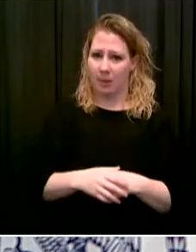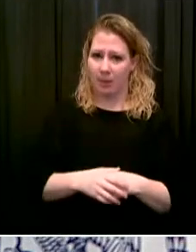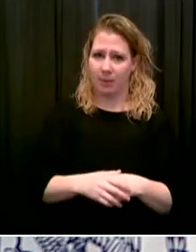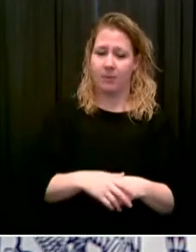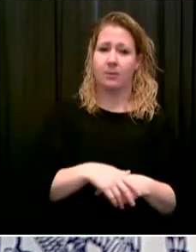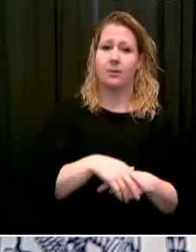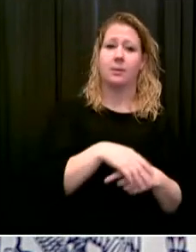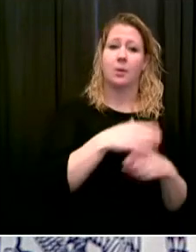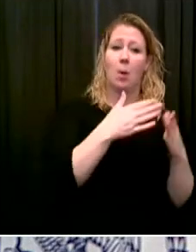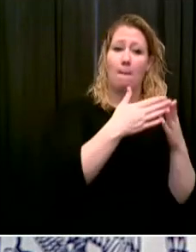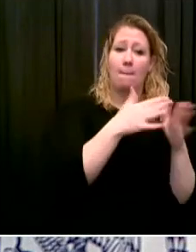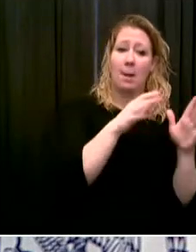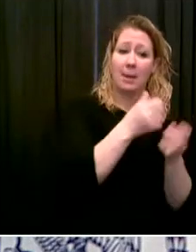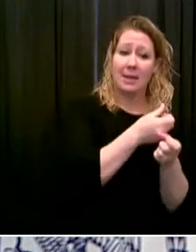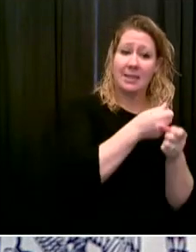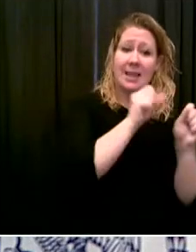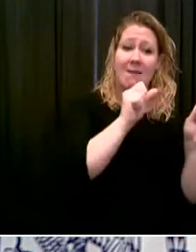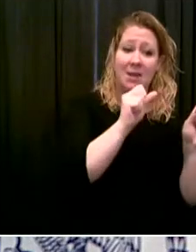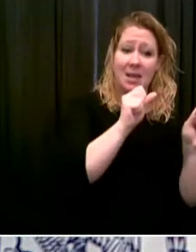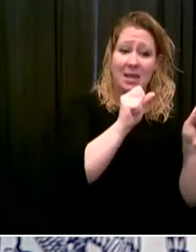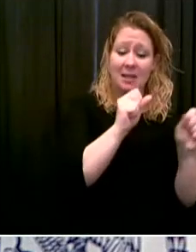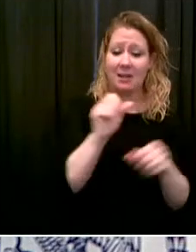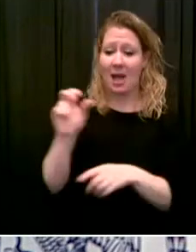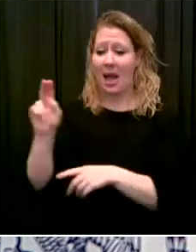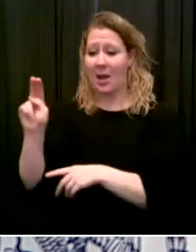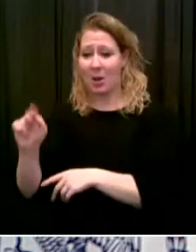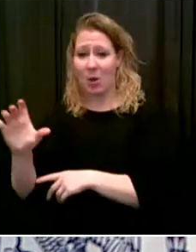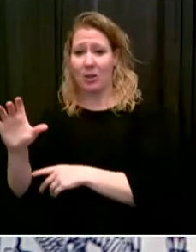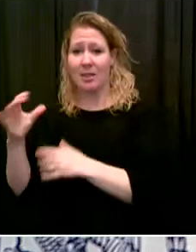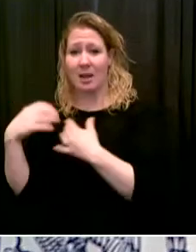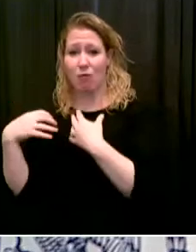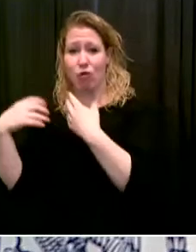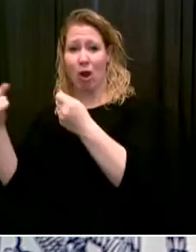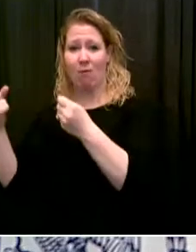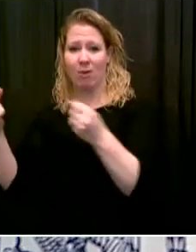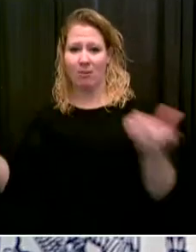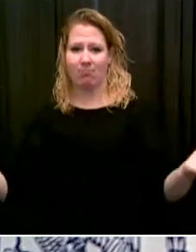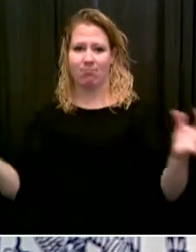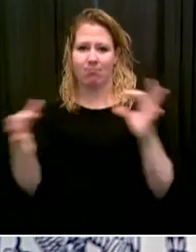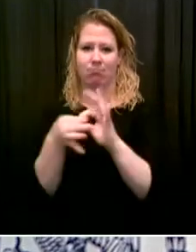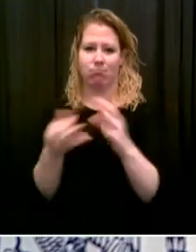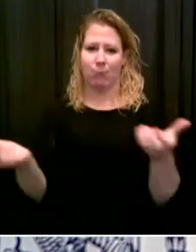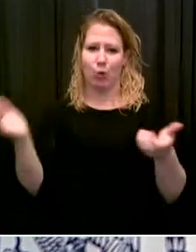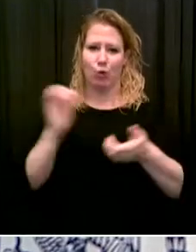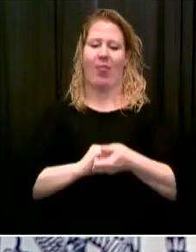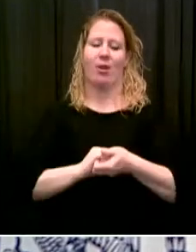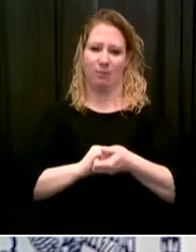bring back our city, and this is the kind of thing that's going to make a huge difference. Thank you, everyone.